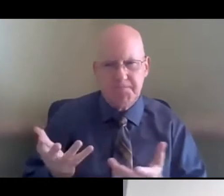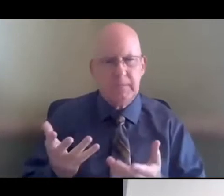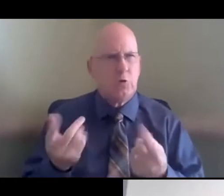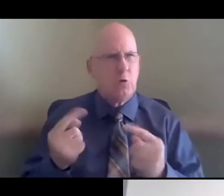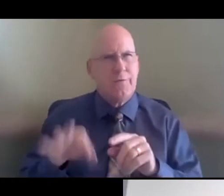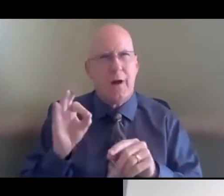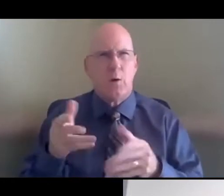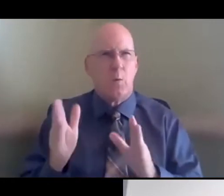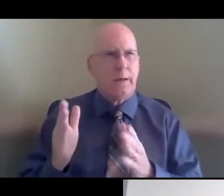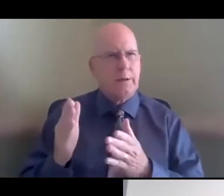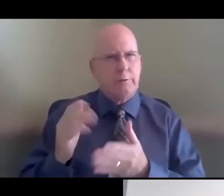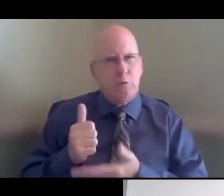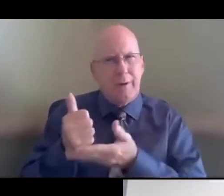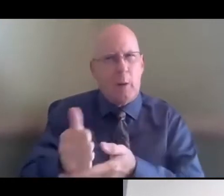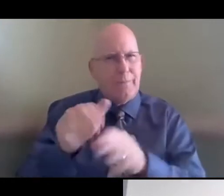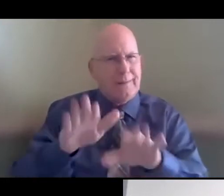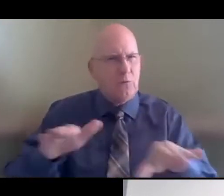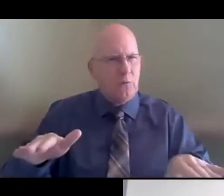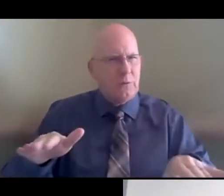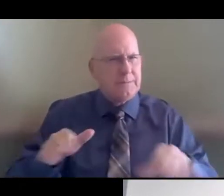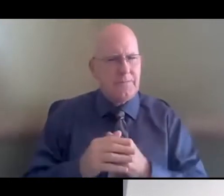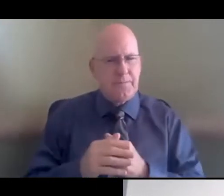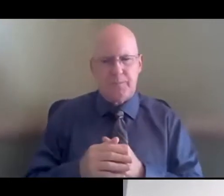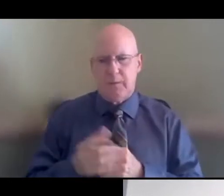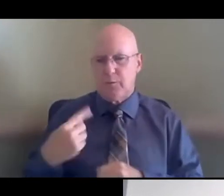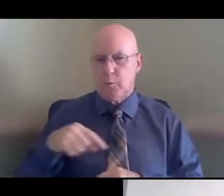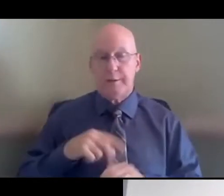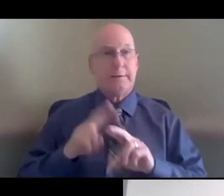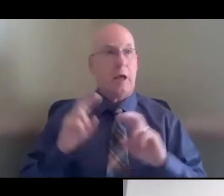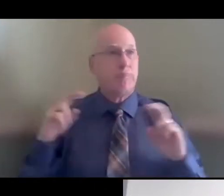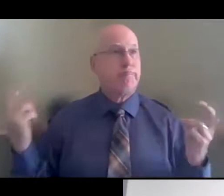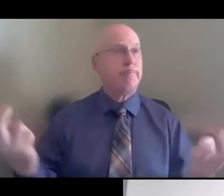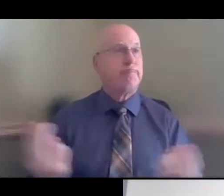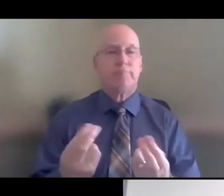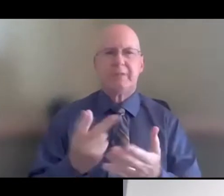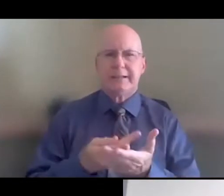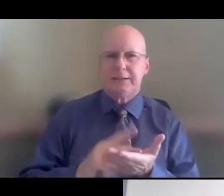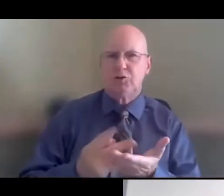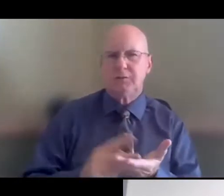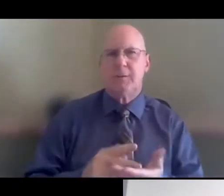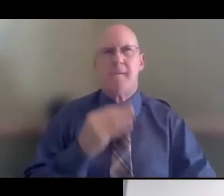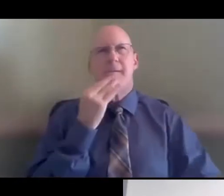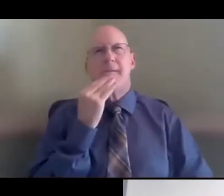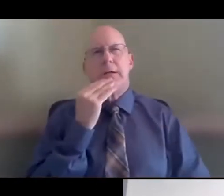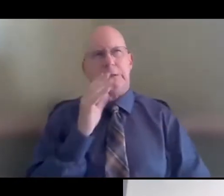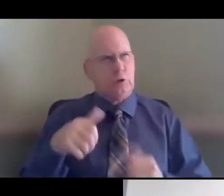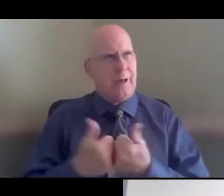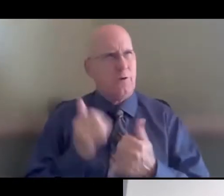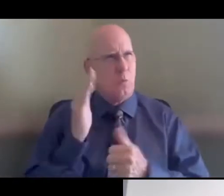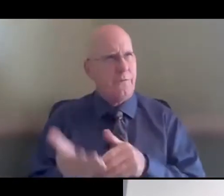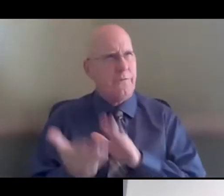make a difference for our kids. And we sat around a kitchen table one night and talked about the challenges that our kids were going to face